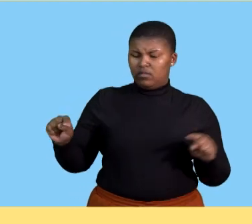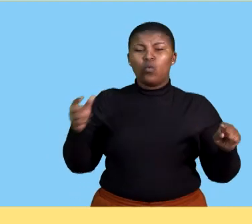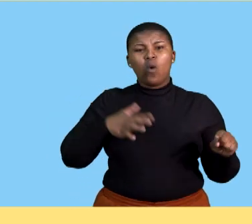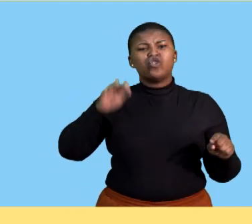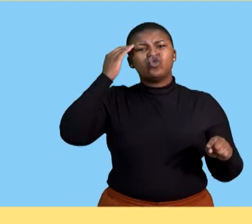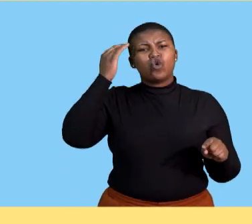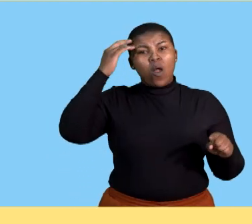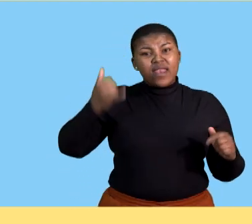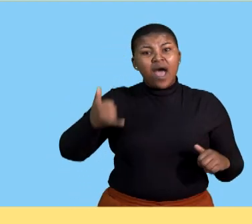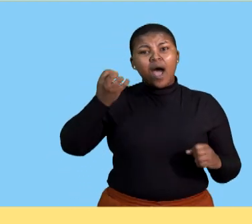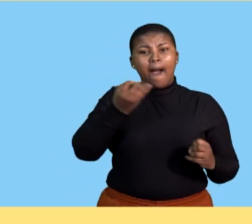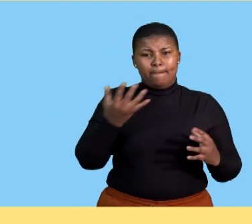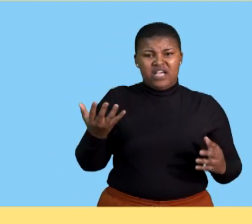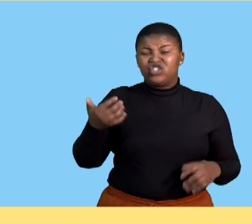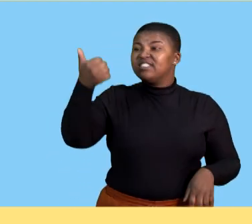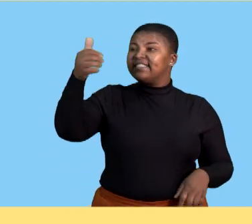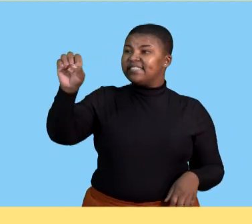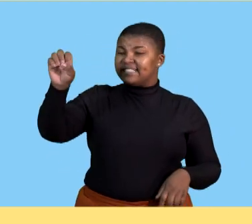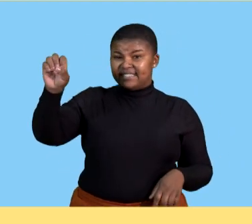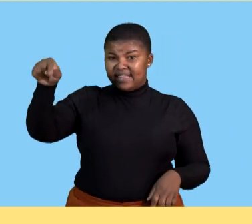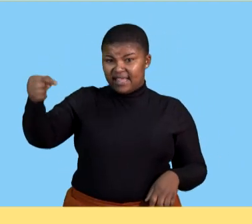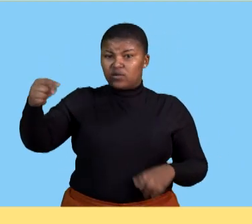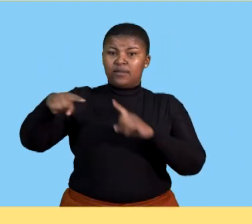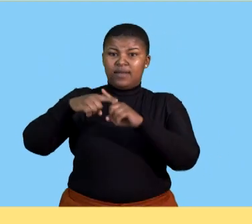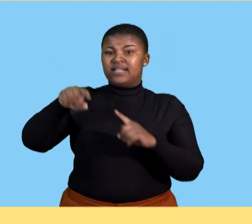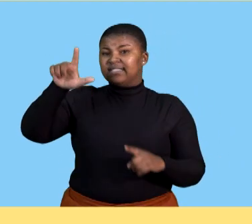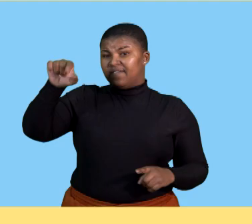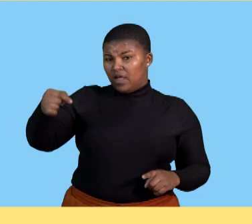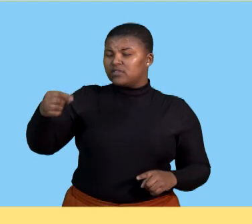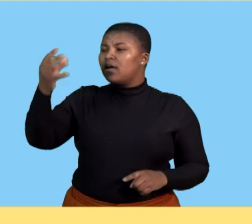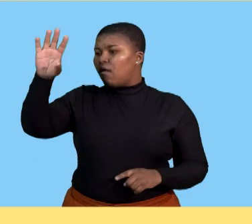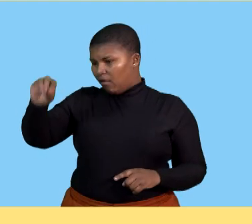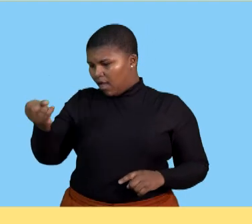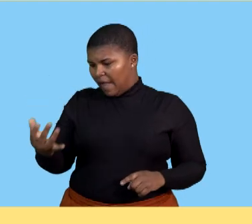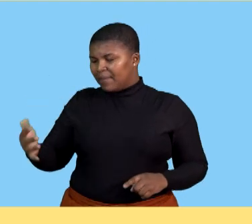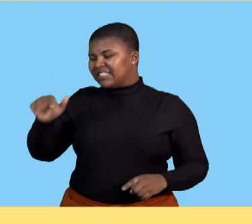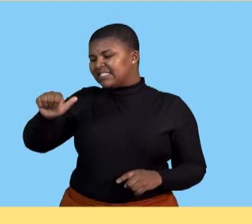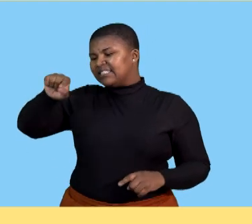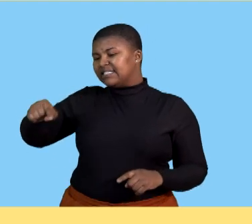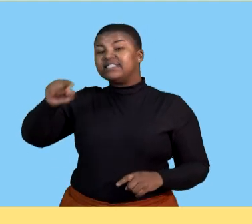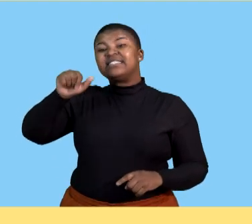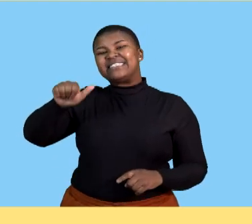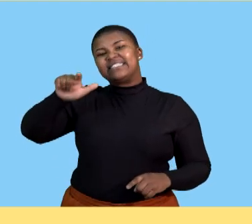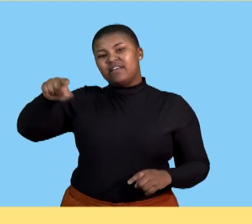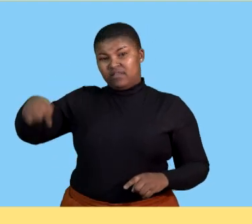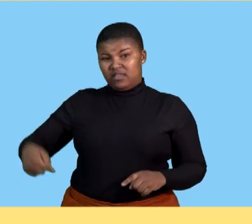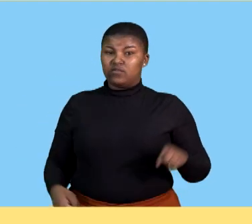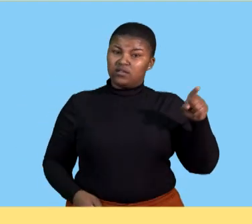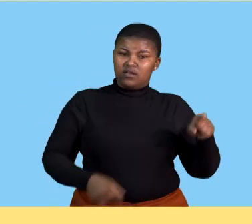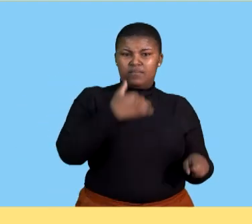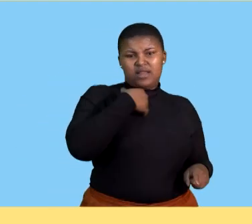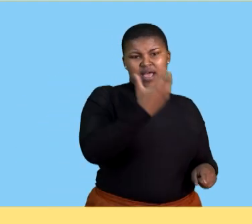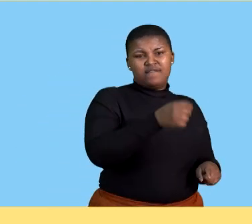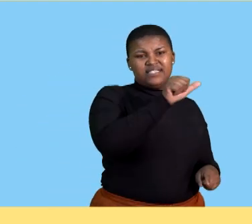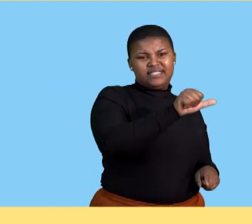the balance now. So it will be 60 plus 7, that gives me 67,000. Here I have